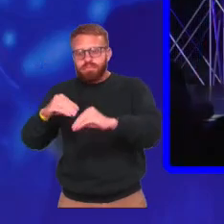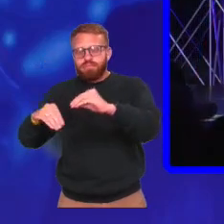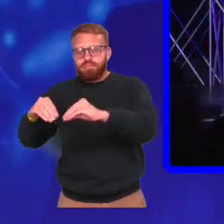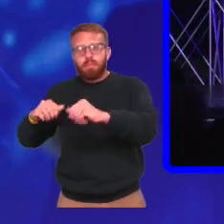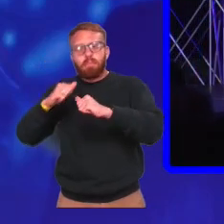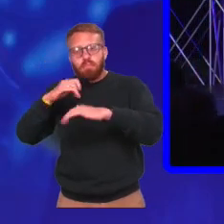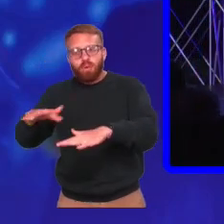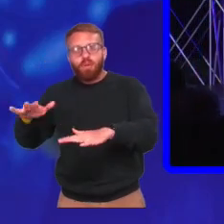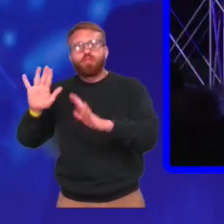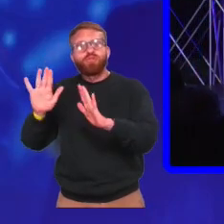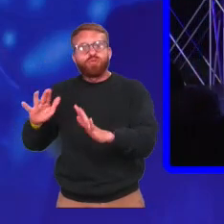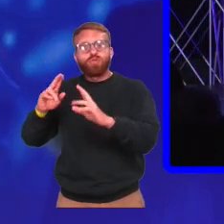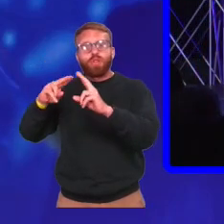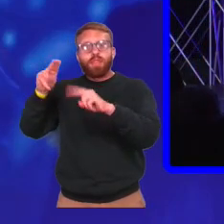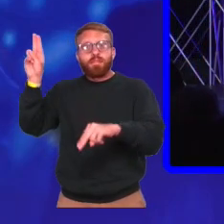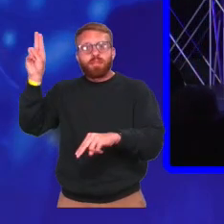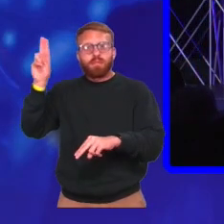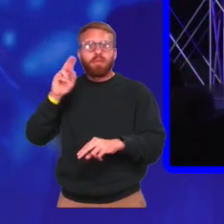Thank you.